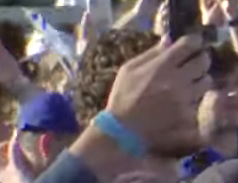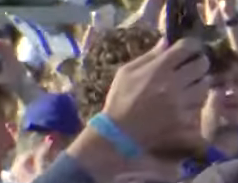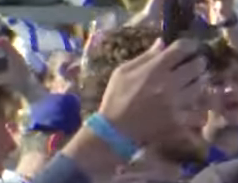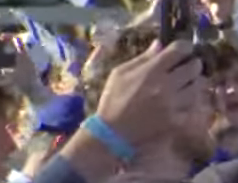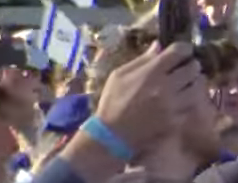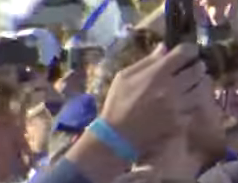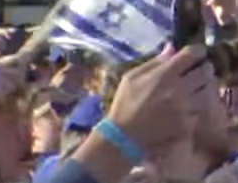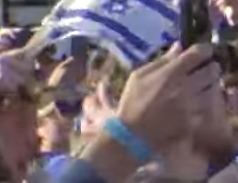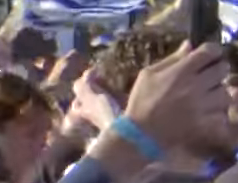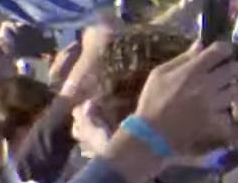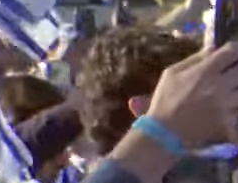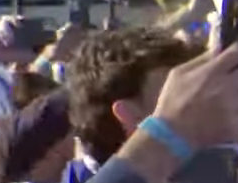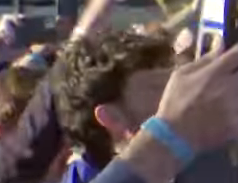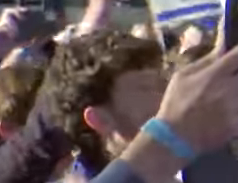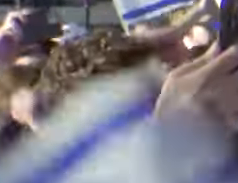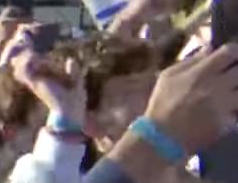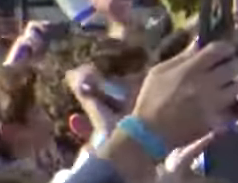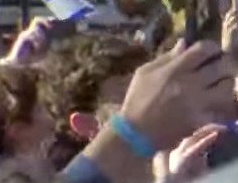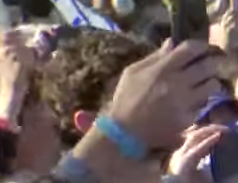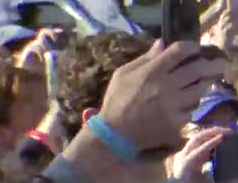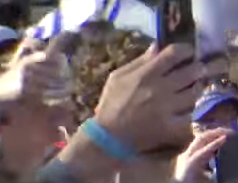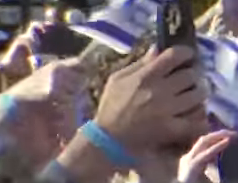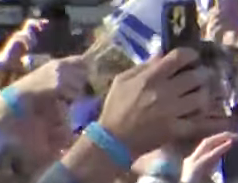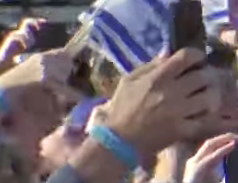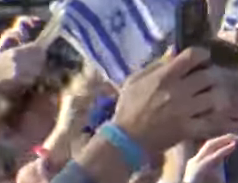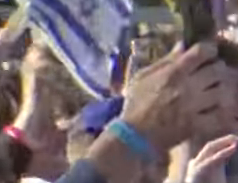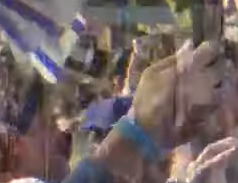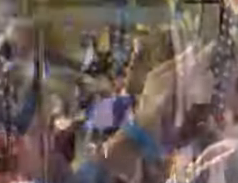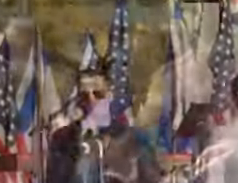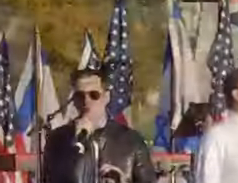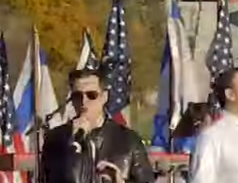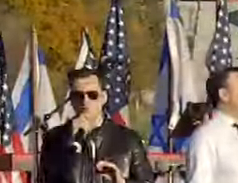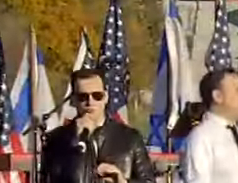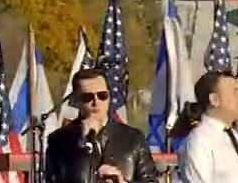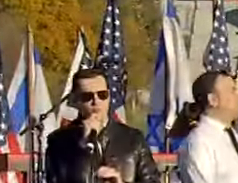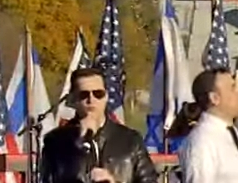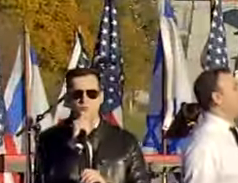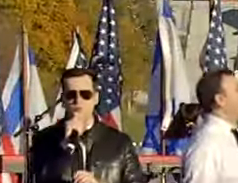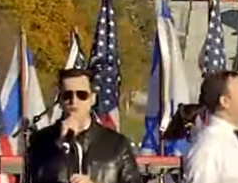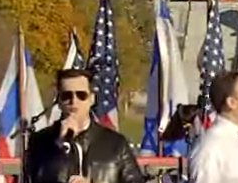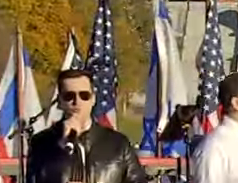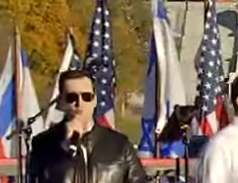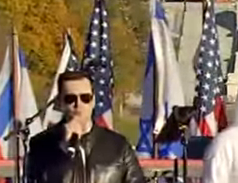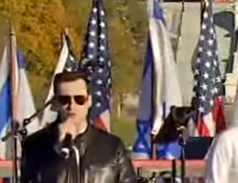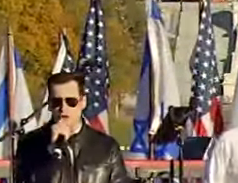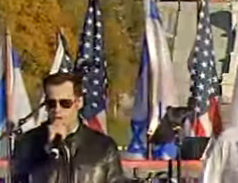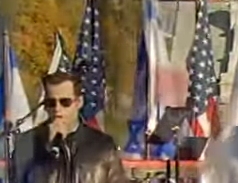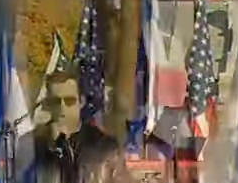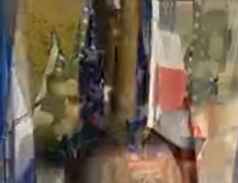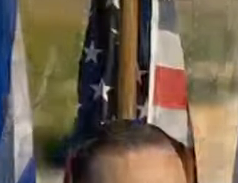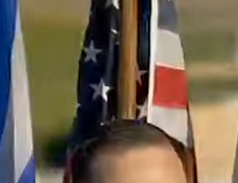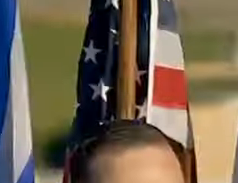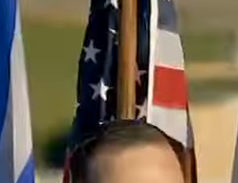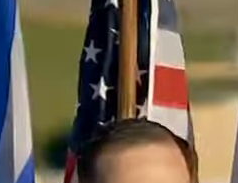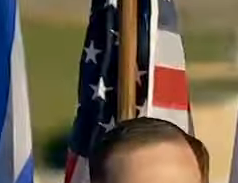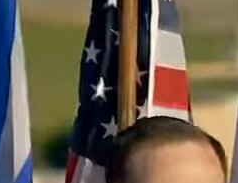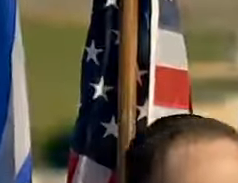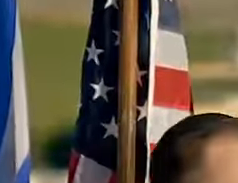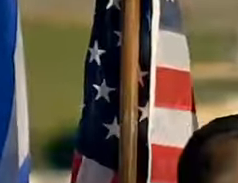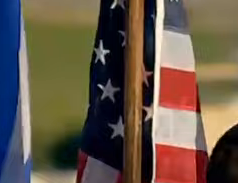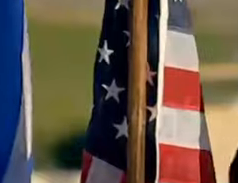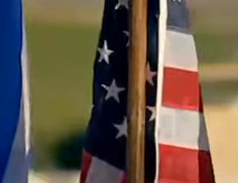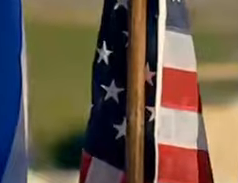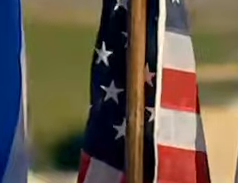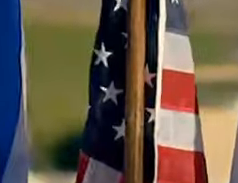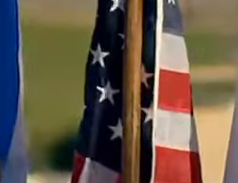Sometimes I live under the moon, and I thank God I'm breathing. And